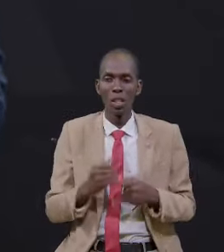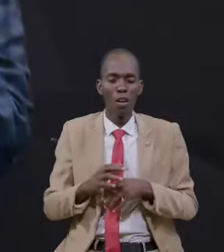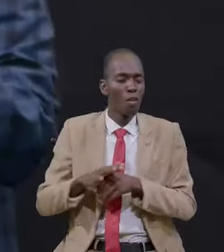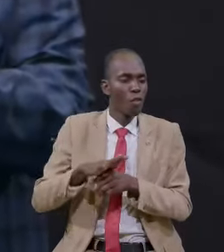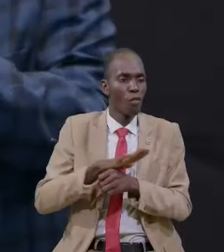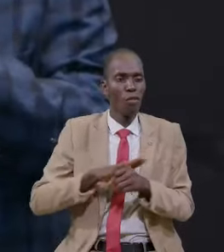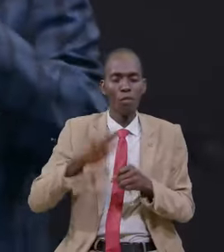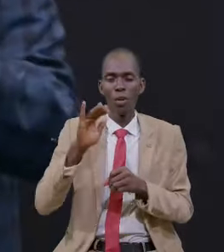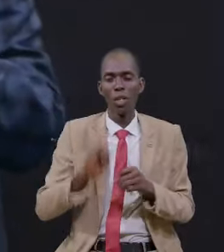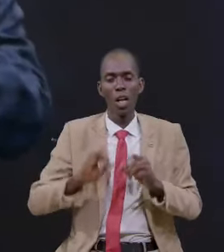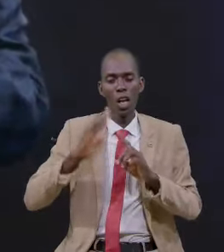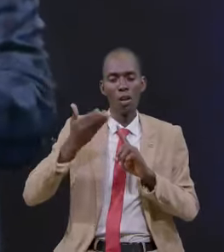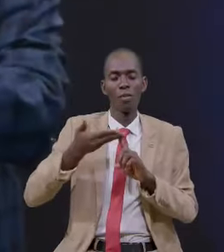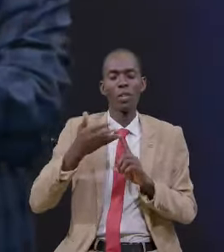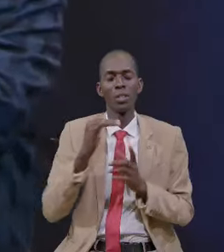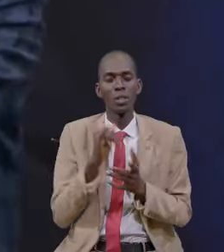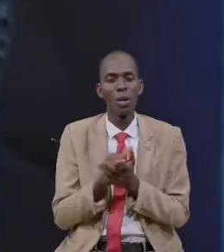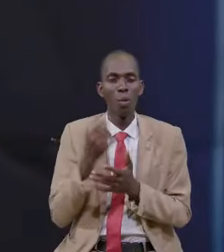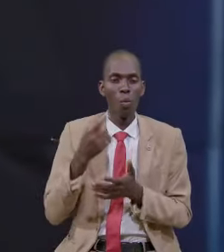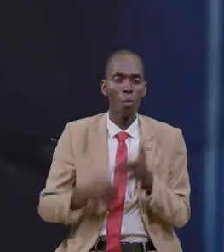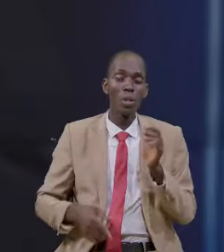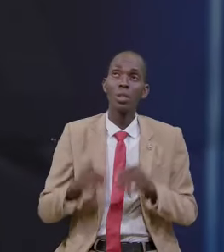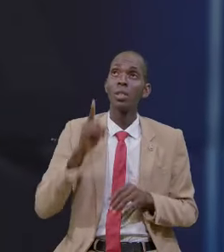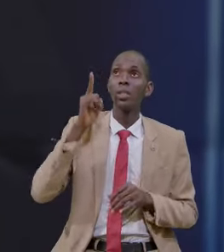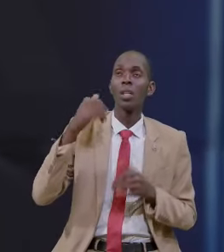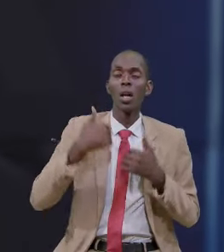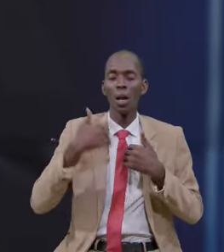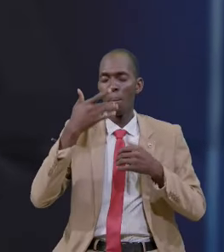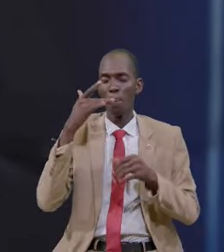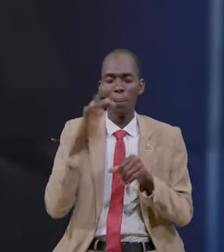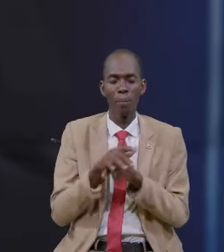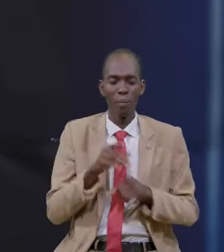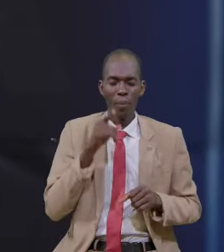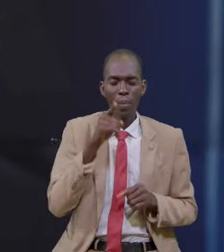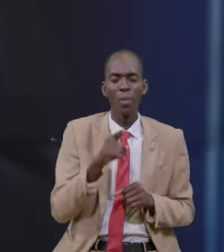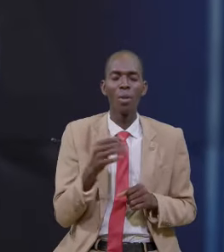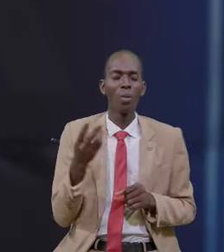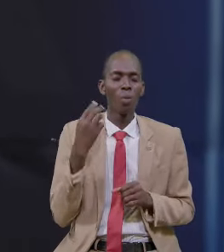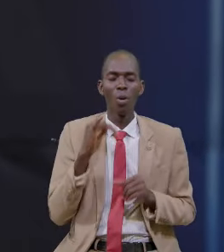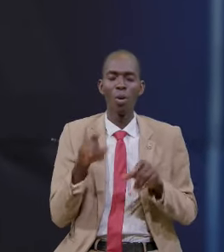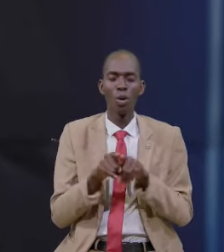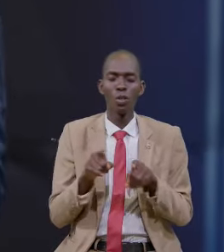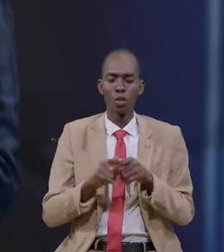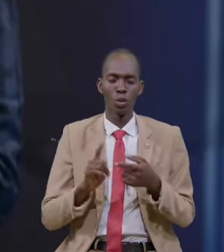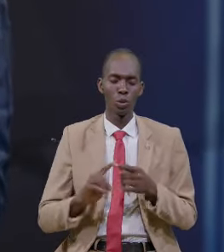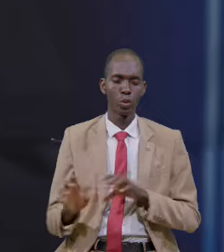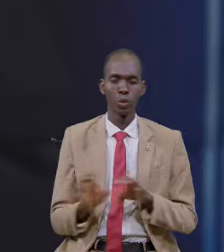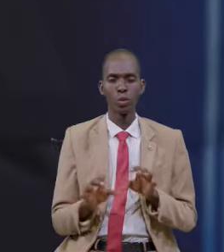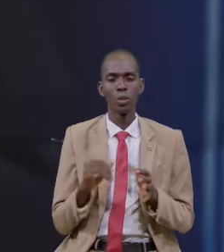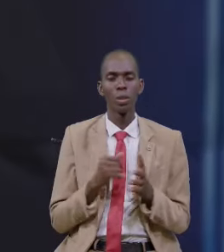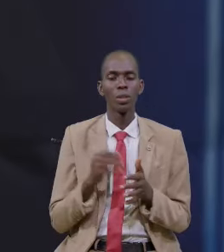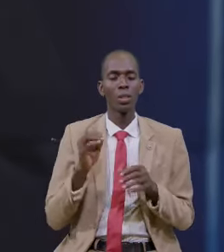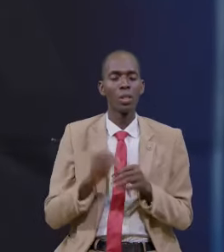that what he had promised, he was also able to perform. Verse